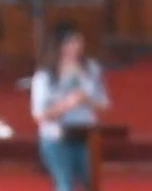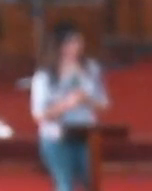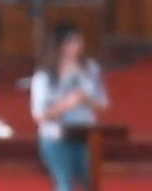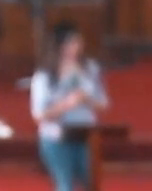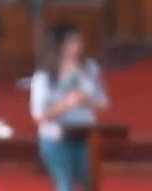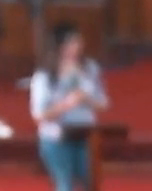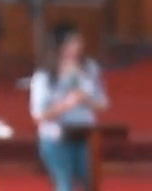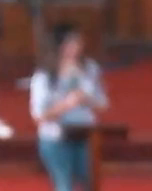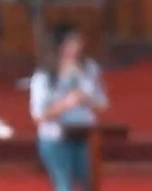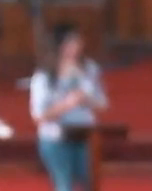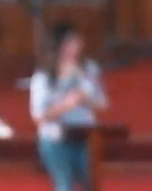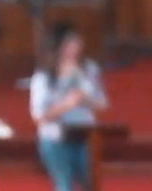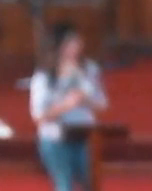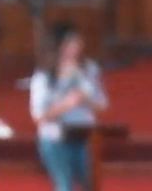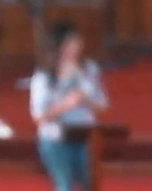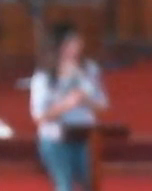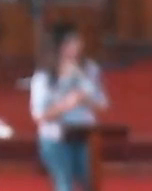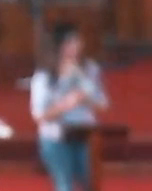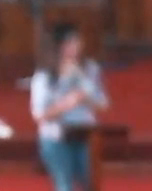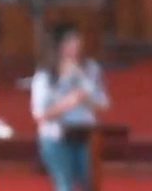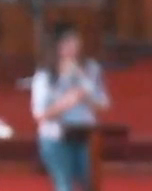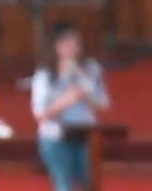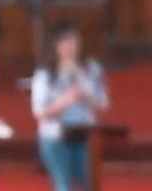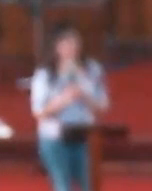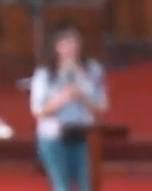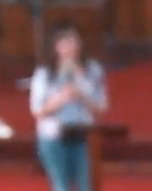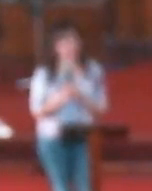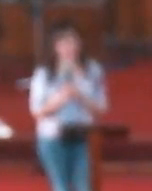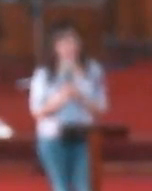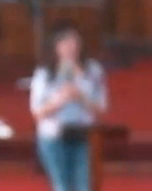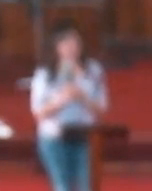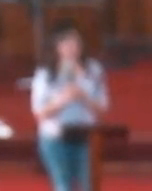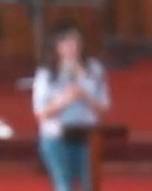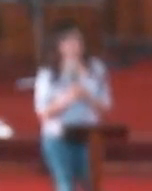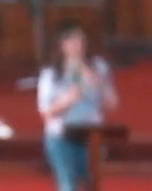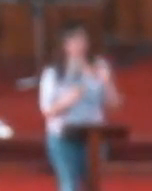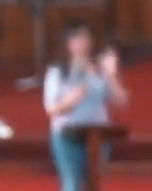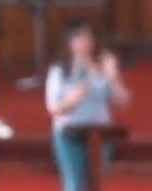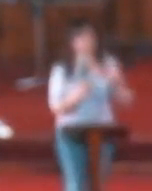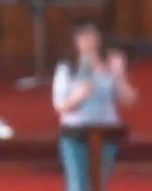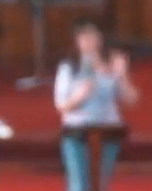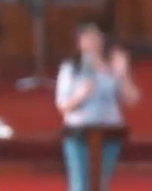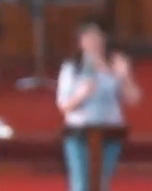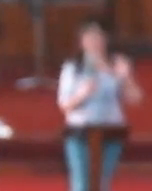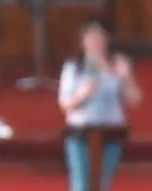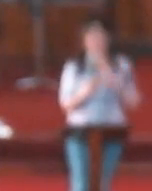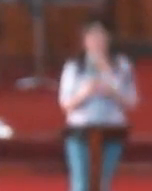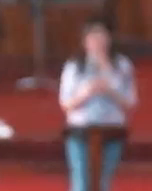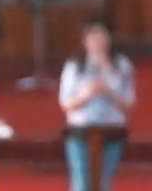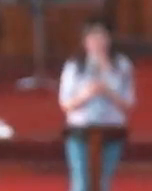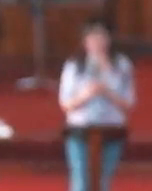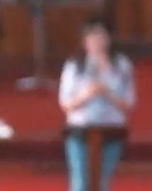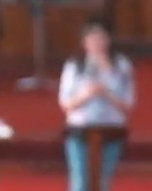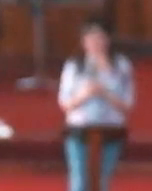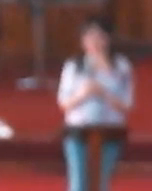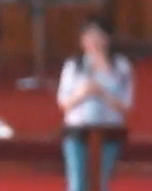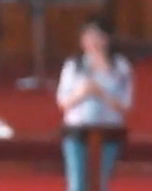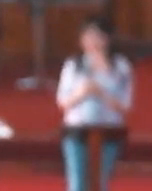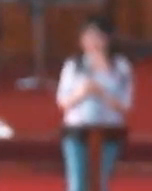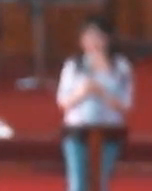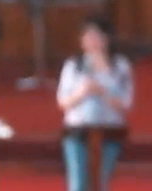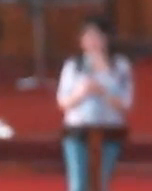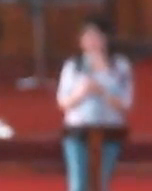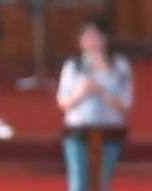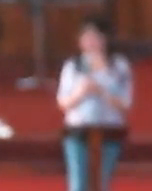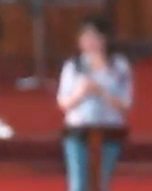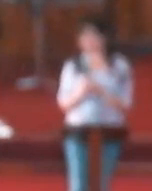No tengas temor porque Dios ha proclamado algo distinto. Yeah, don't be fearful because if the Lord has proclaimed something different. Daniel.